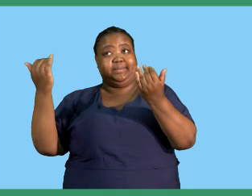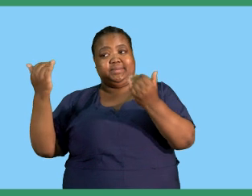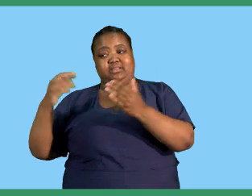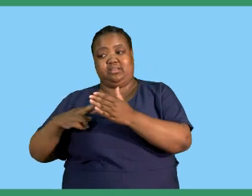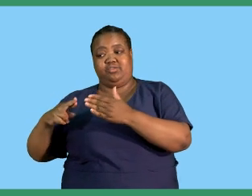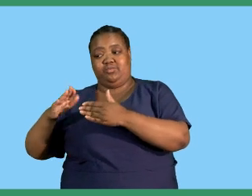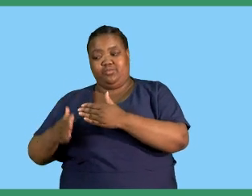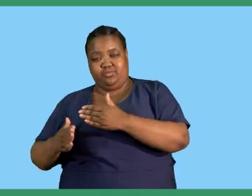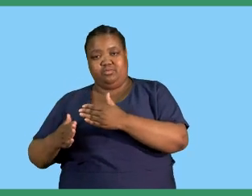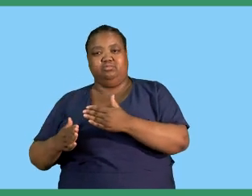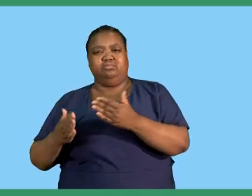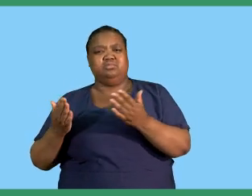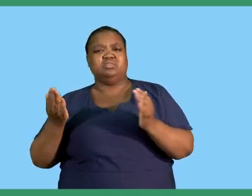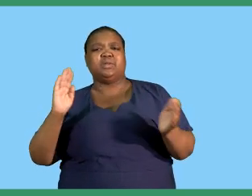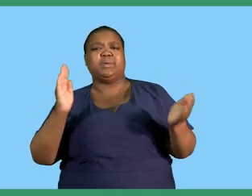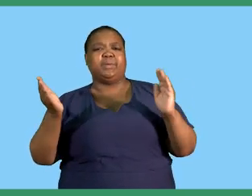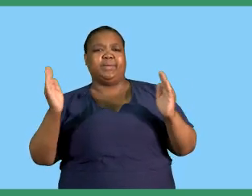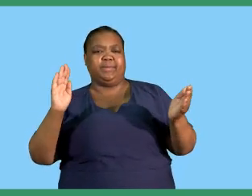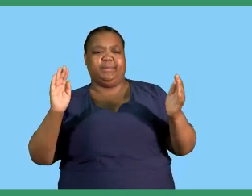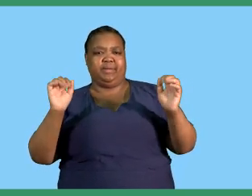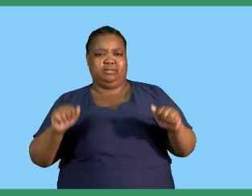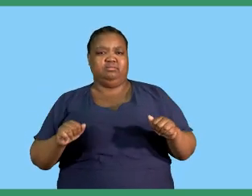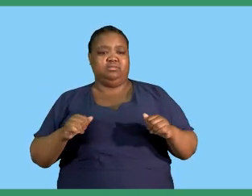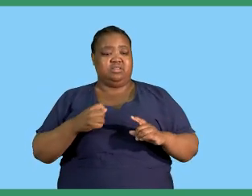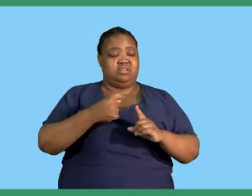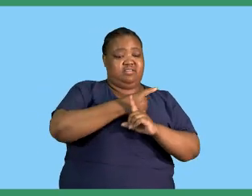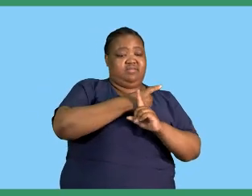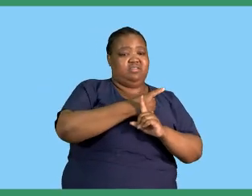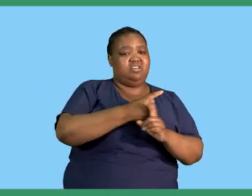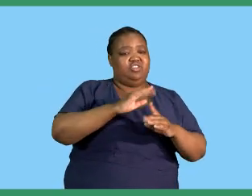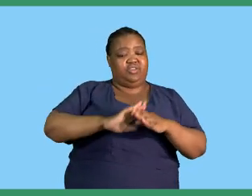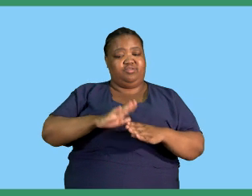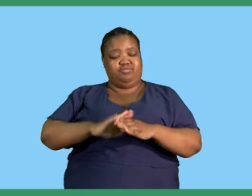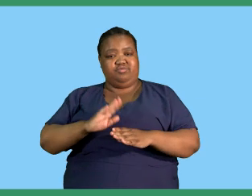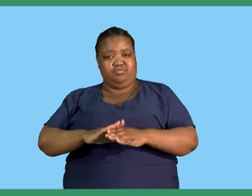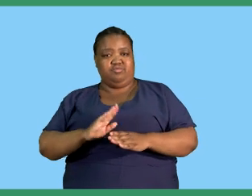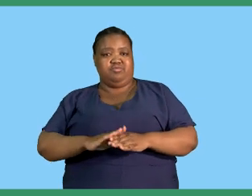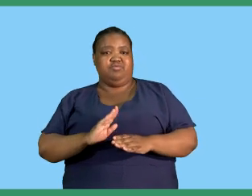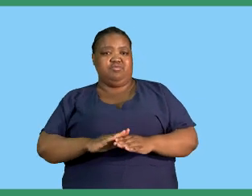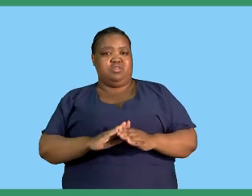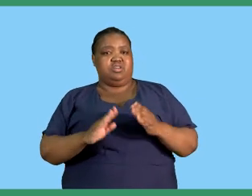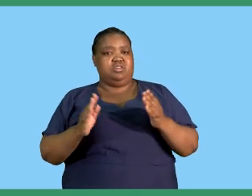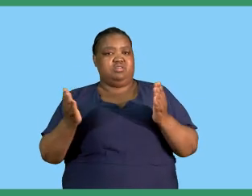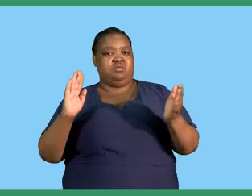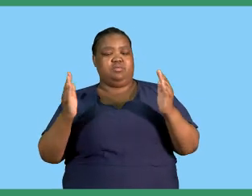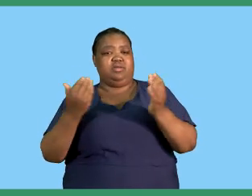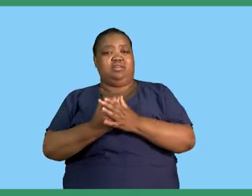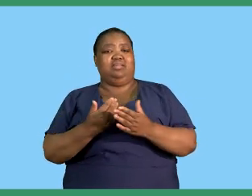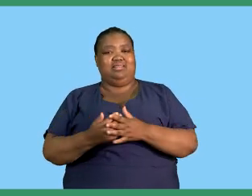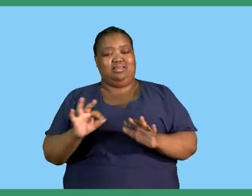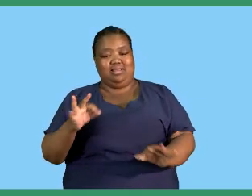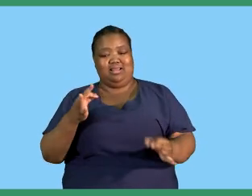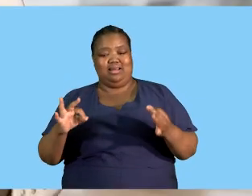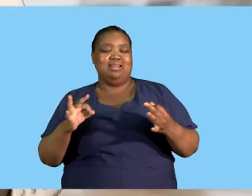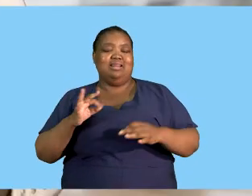to determine the reasons for deviations and analyze these reasons. Remember, when you came up or when you devised the